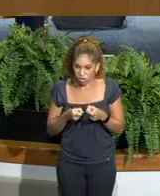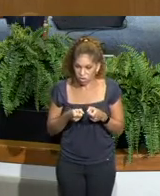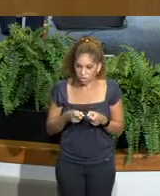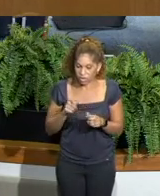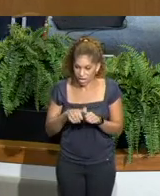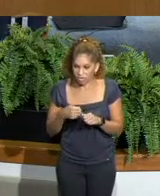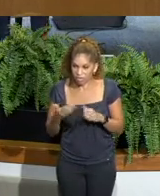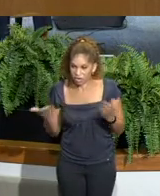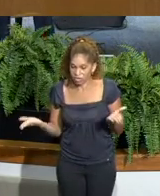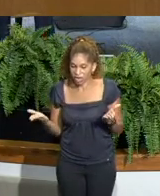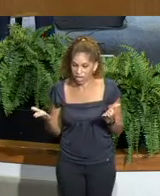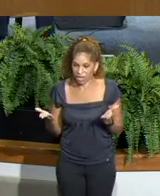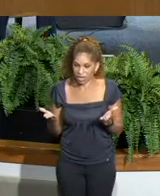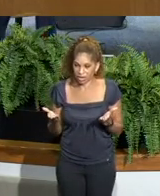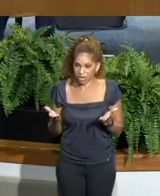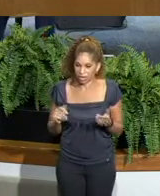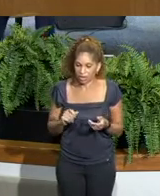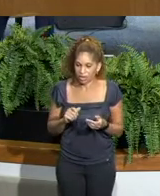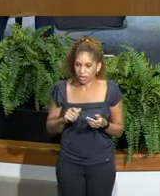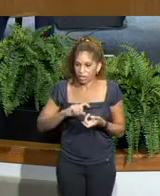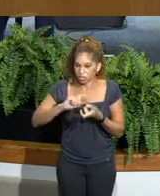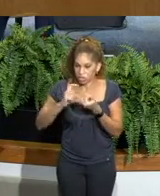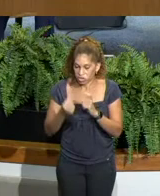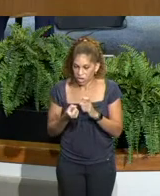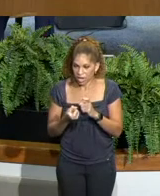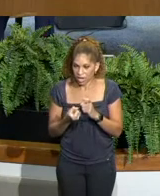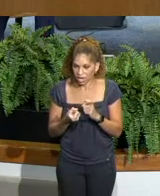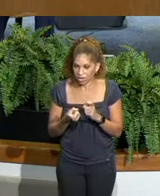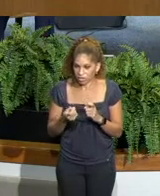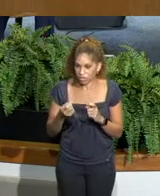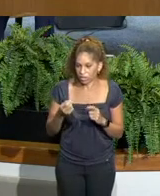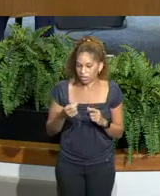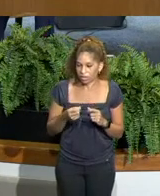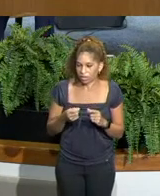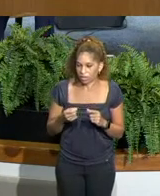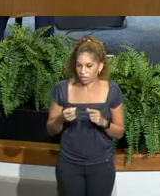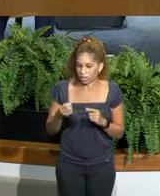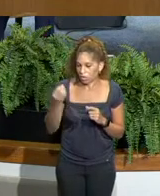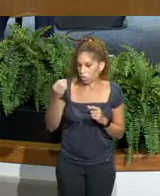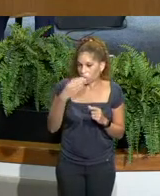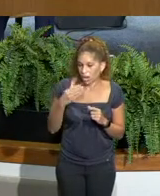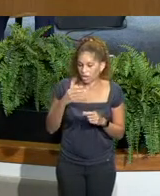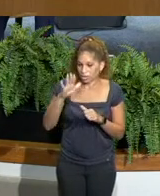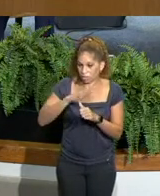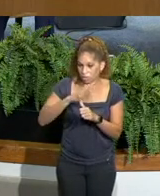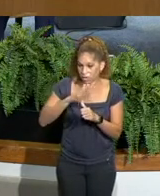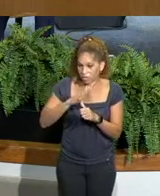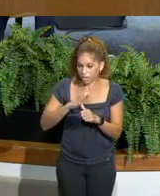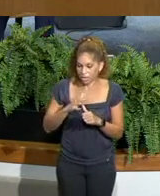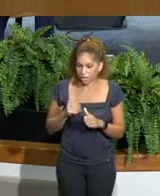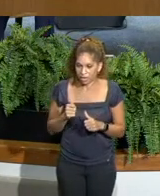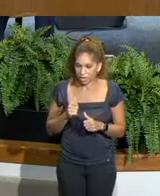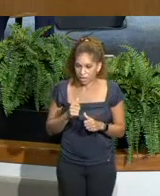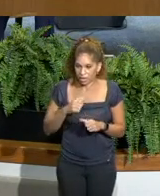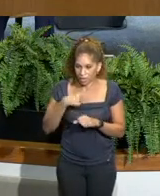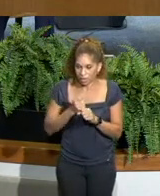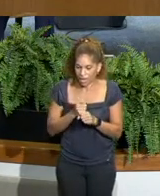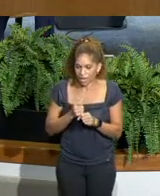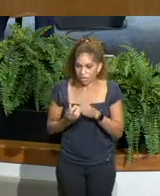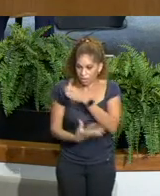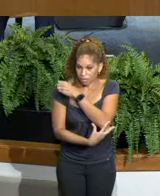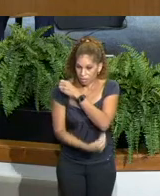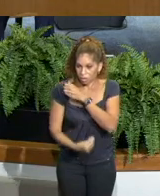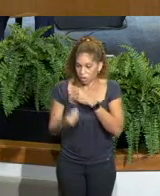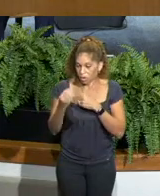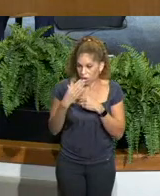They revised the doctrine of white supremacy. They saturated the thinking of the poor white masses with it. And thus they clouded